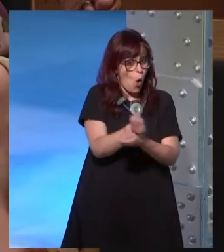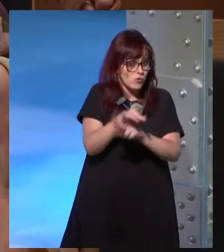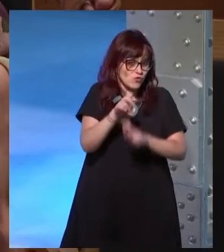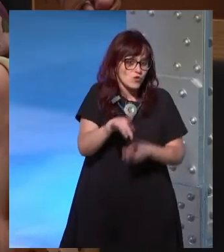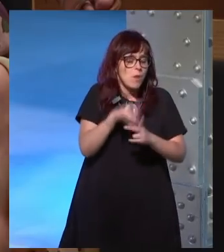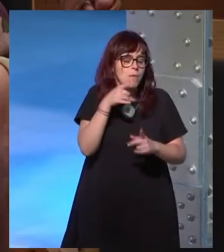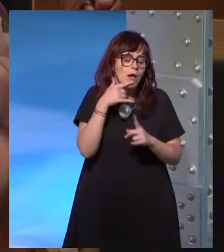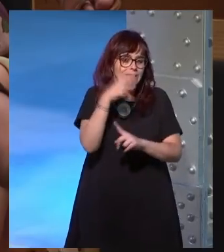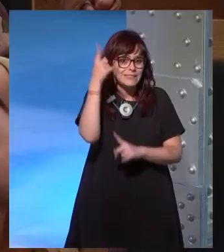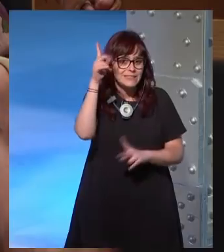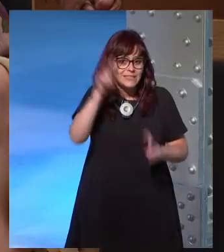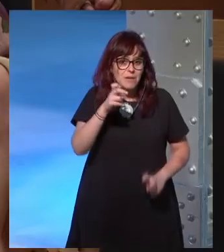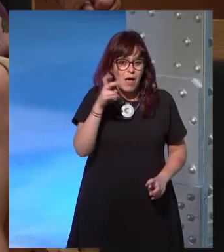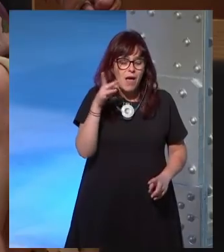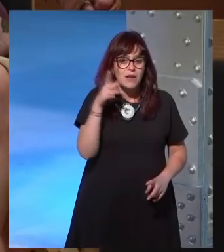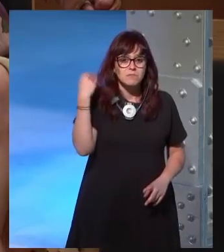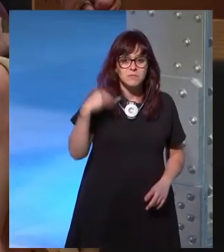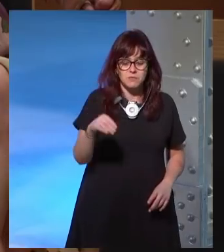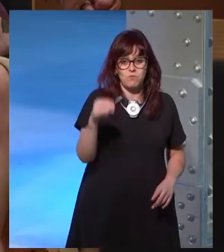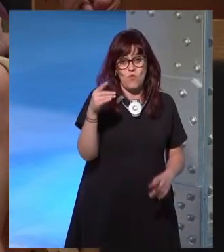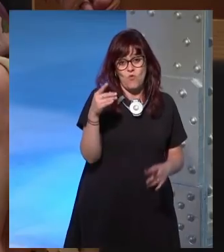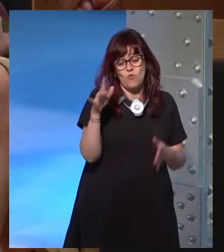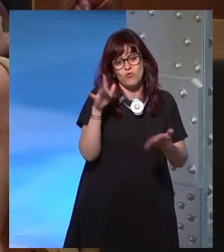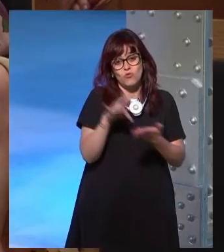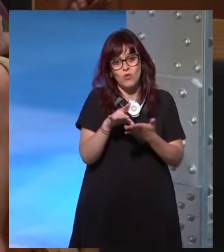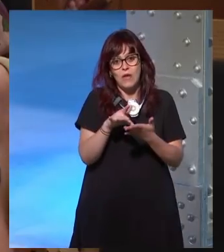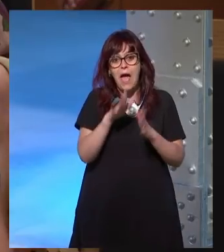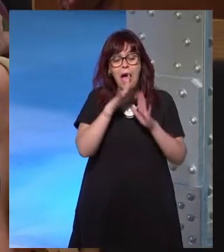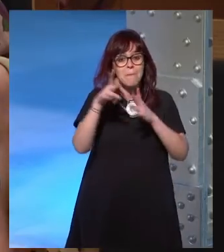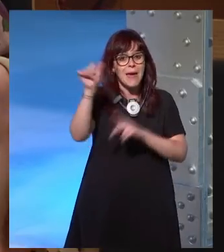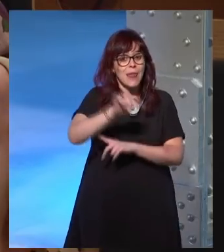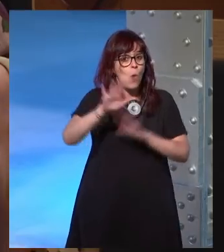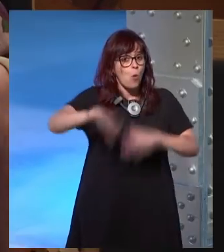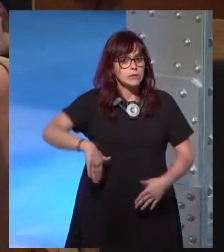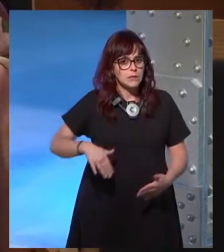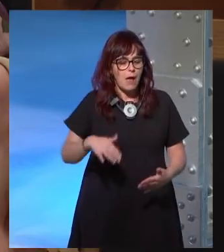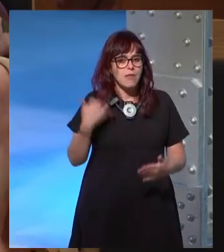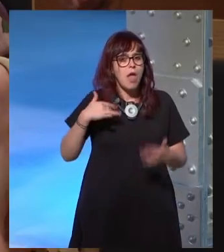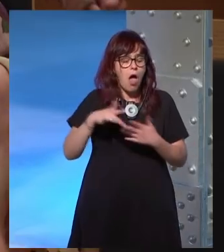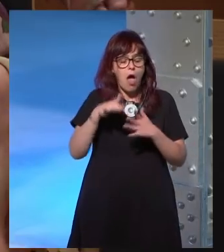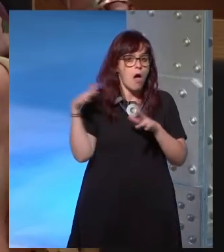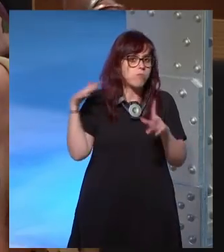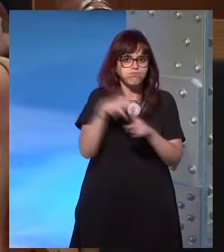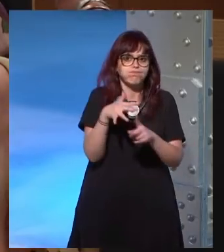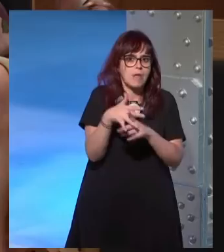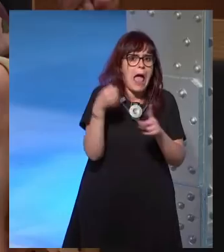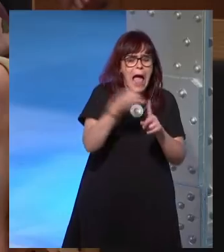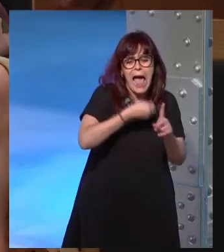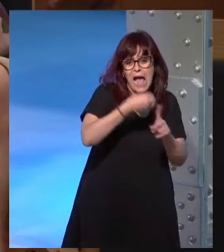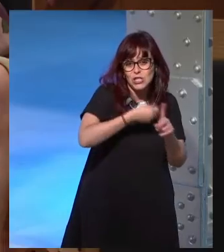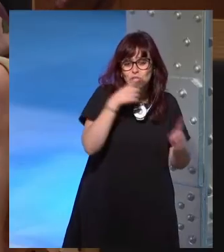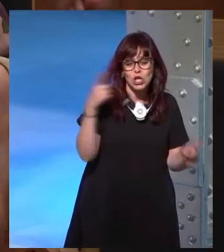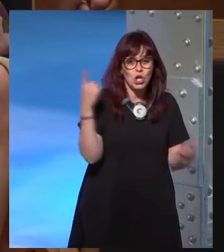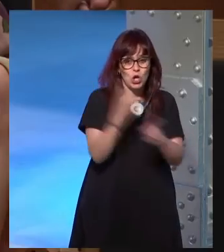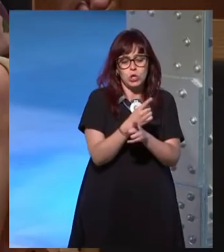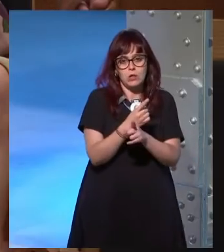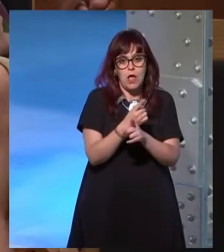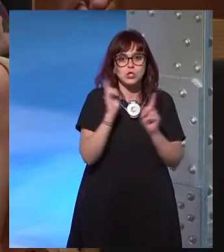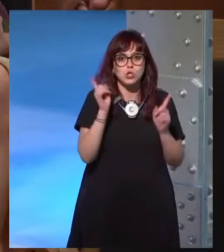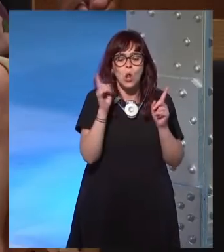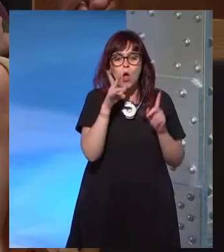Star Wars. We're seeing that after the last film,